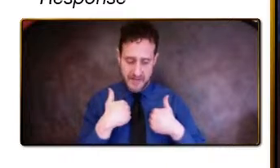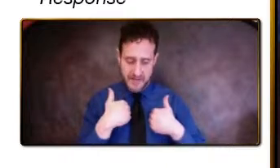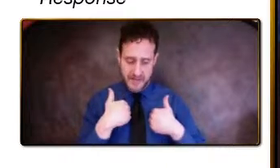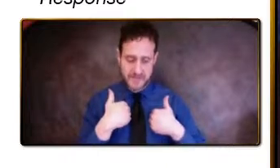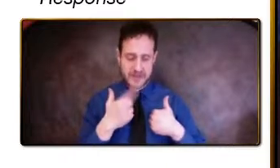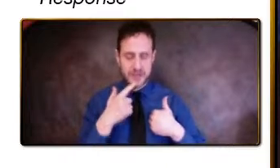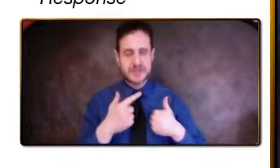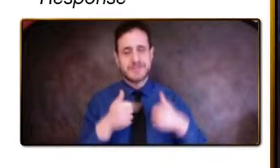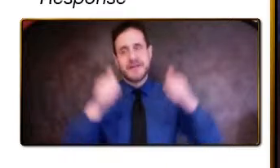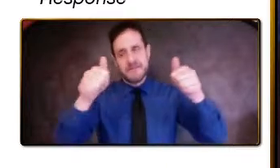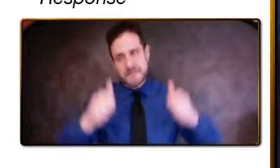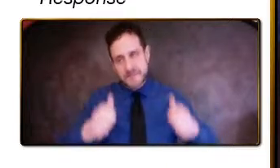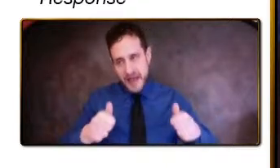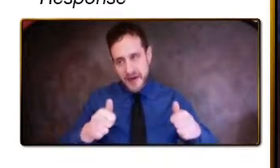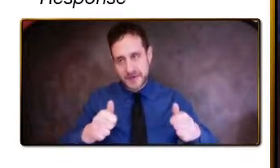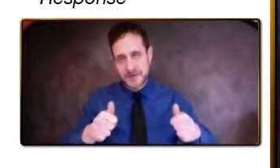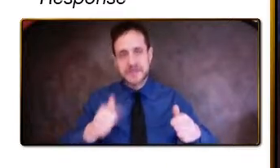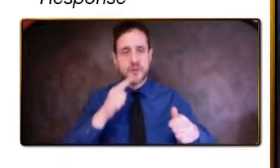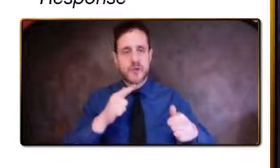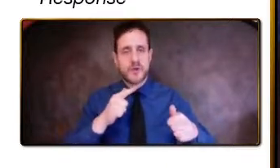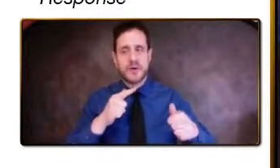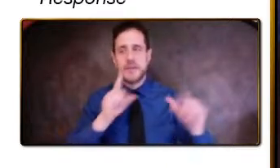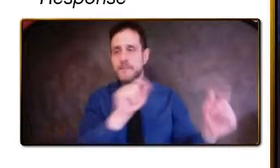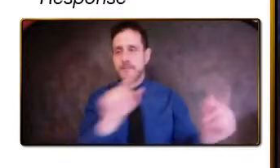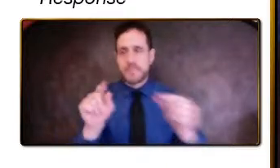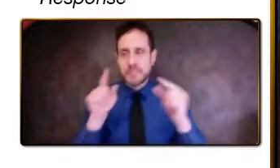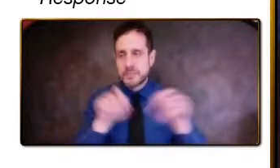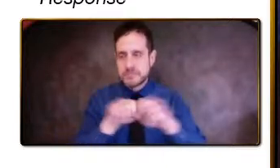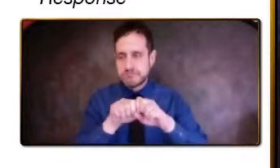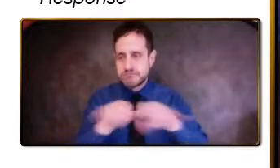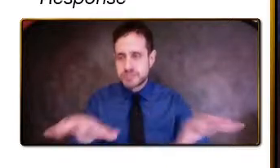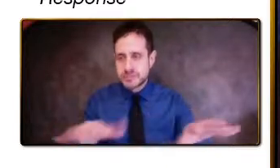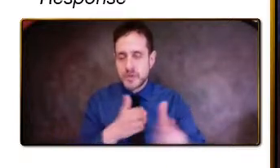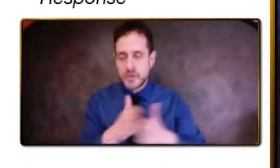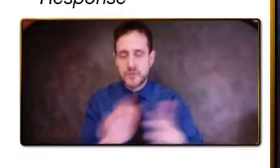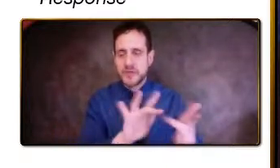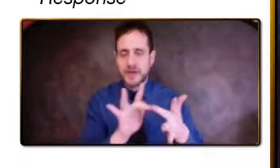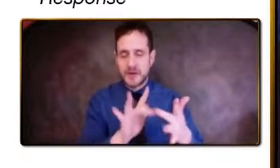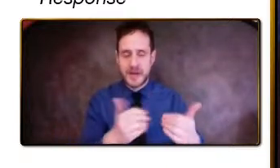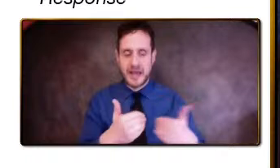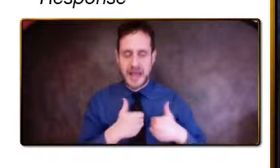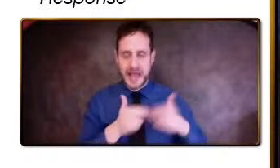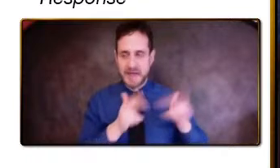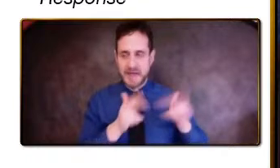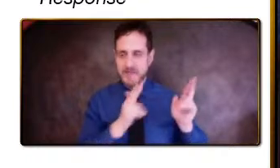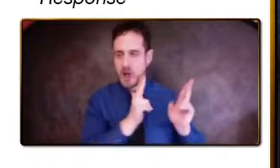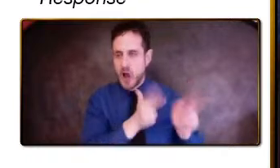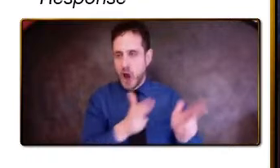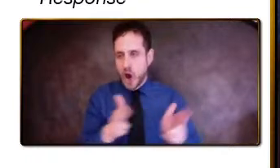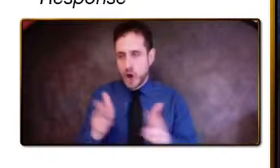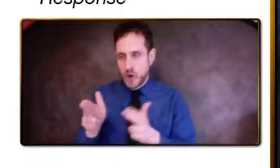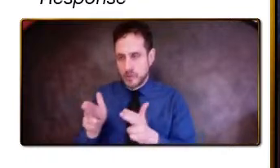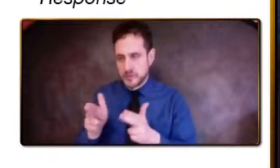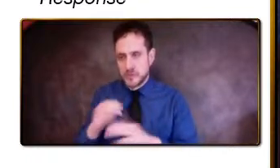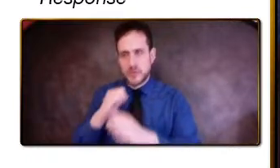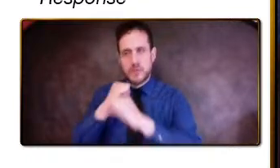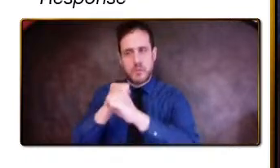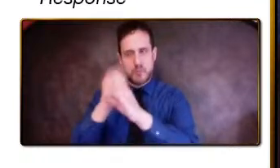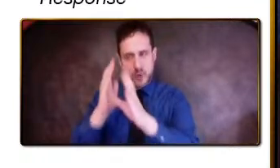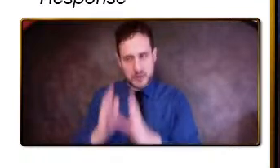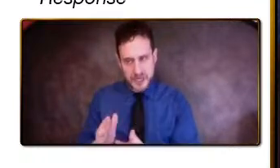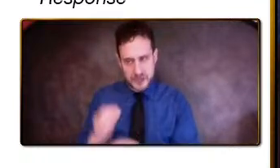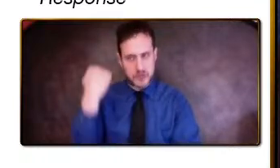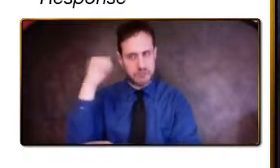put around the internet to have armed protesters show up at all 50